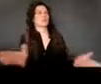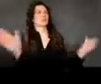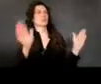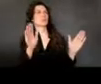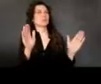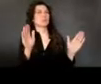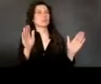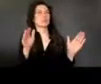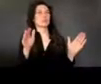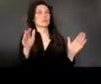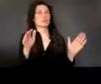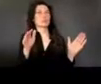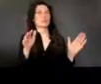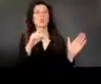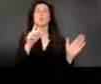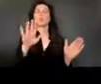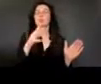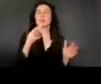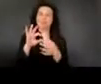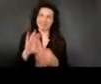think, widely regarded more as a national,